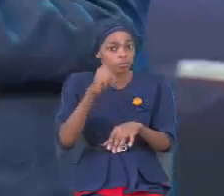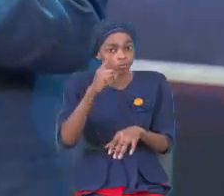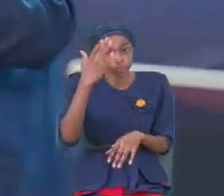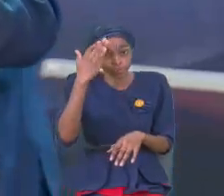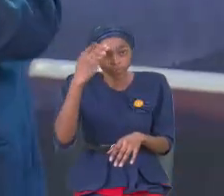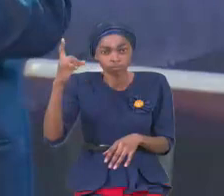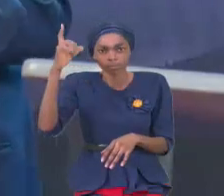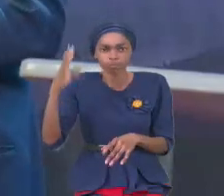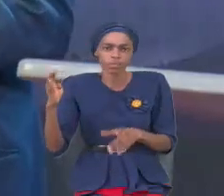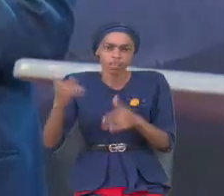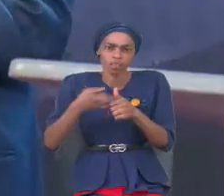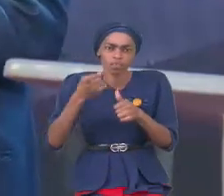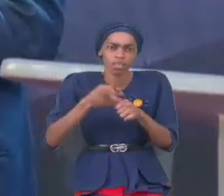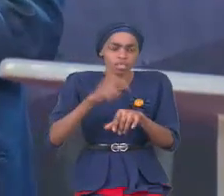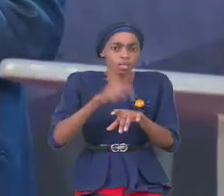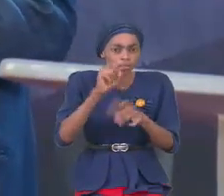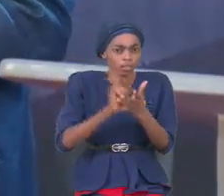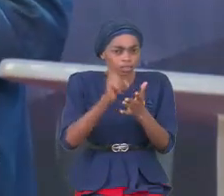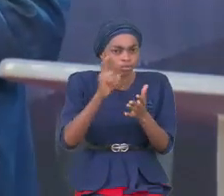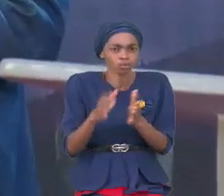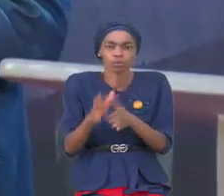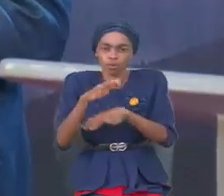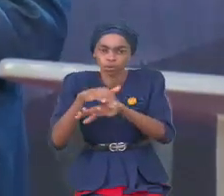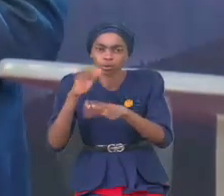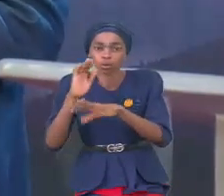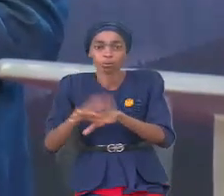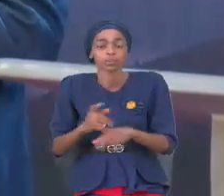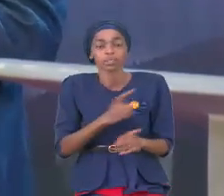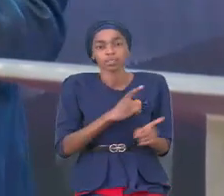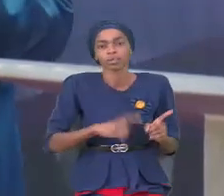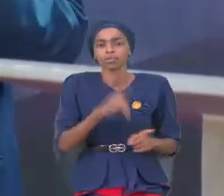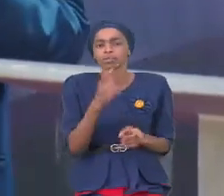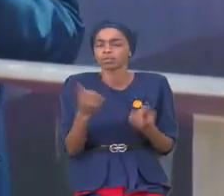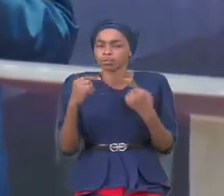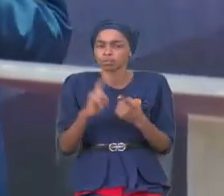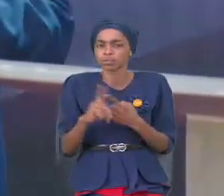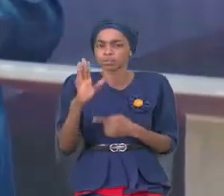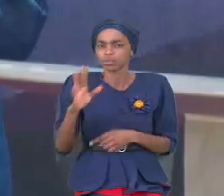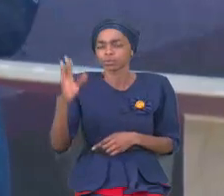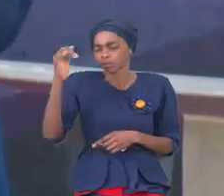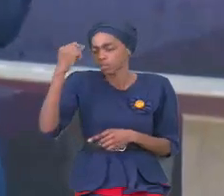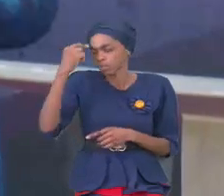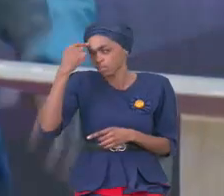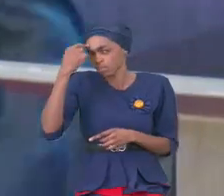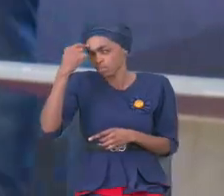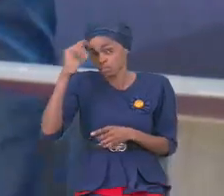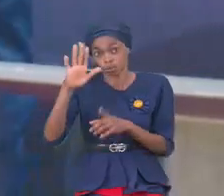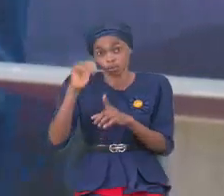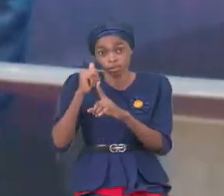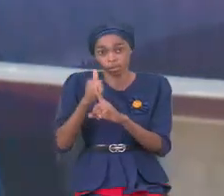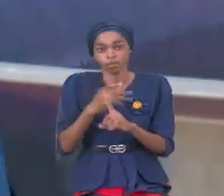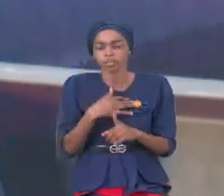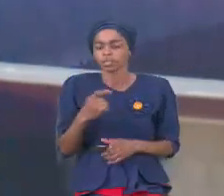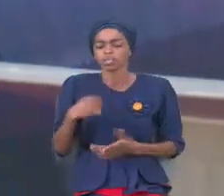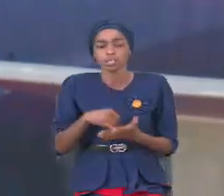you come to yourself. It was good for me at that time at home. It was wonderful for me